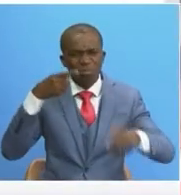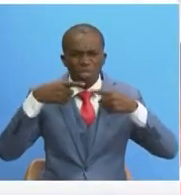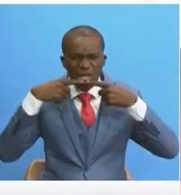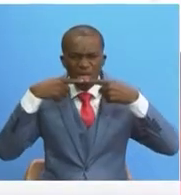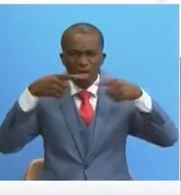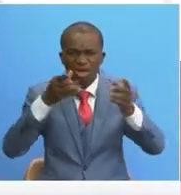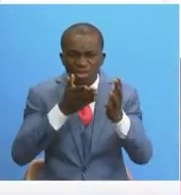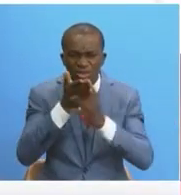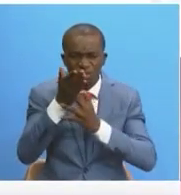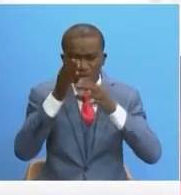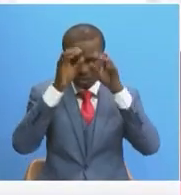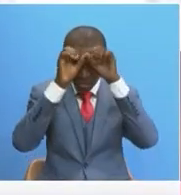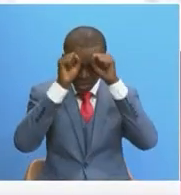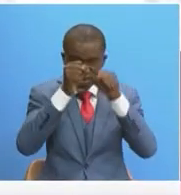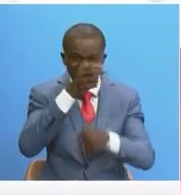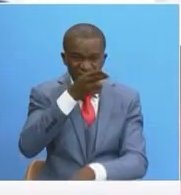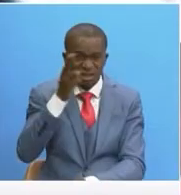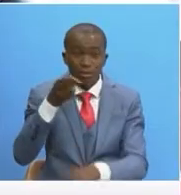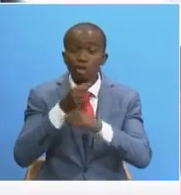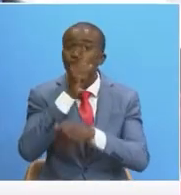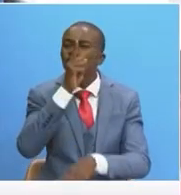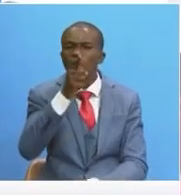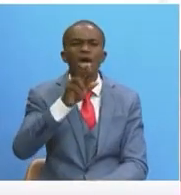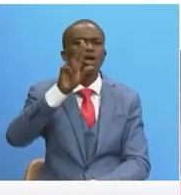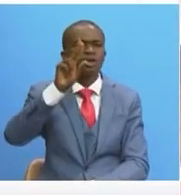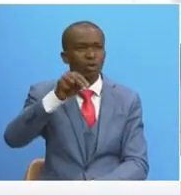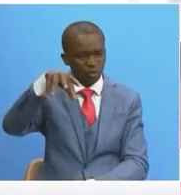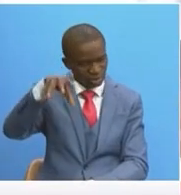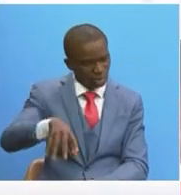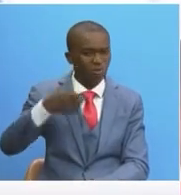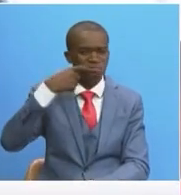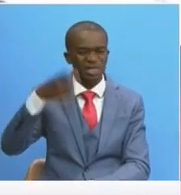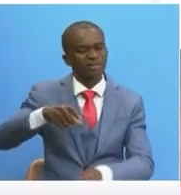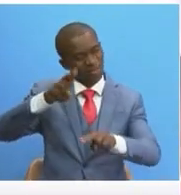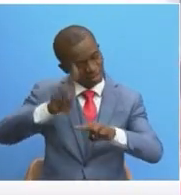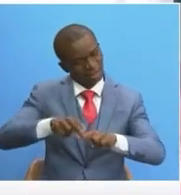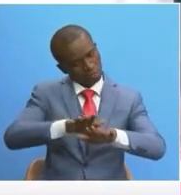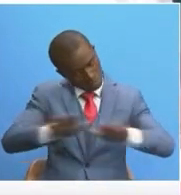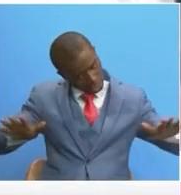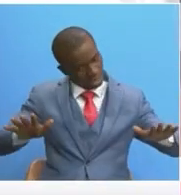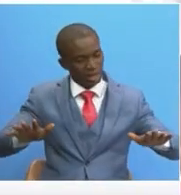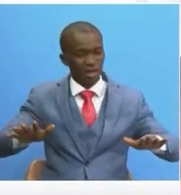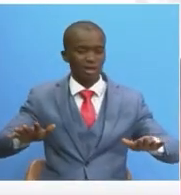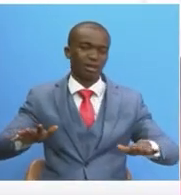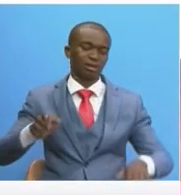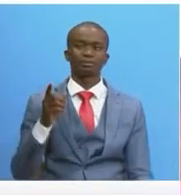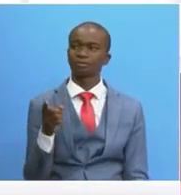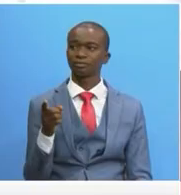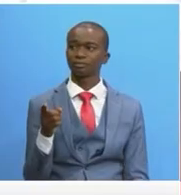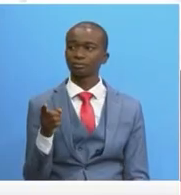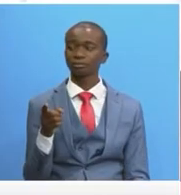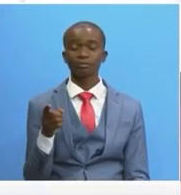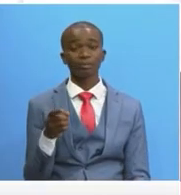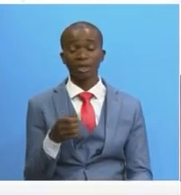through the Republican president to ensure that no child sits on the floor by the end of last year,